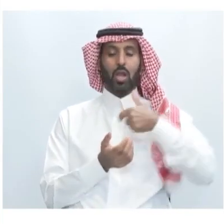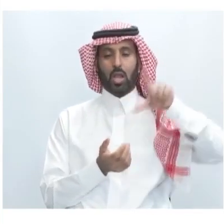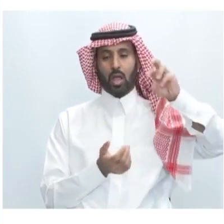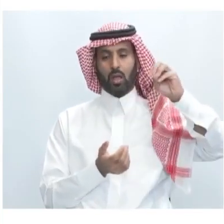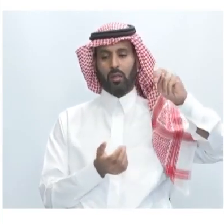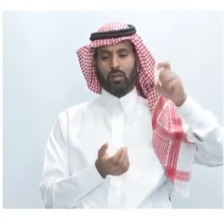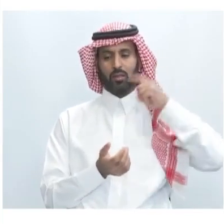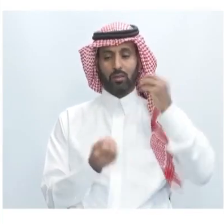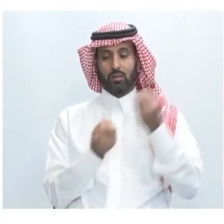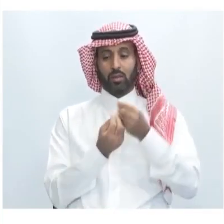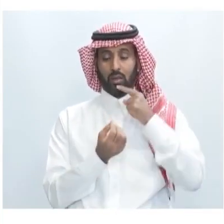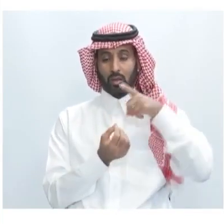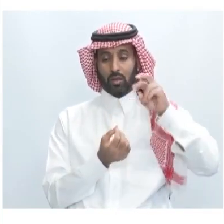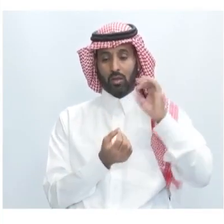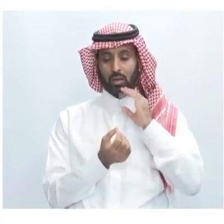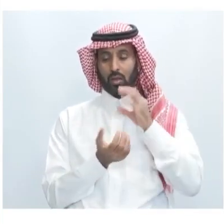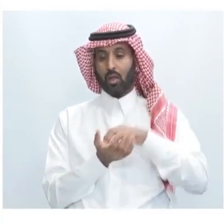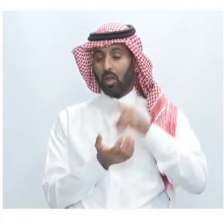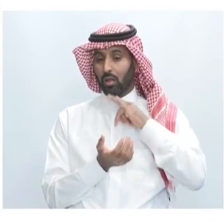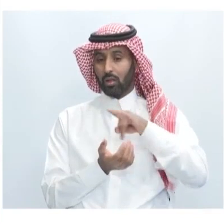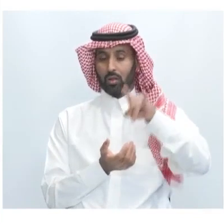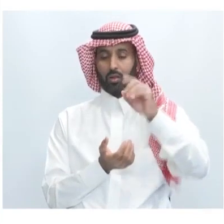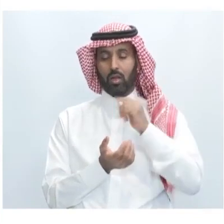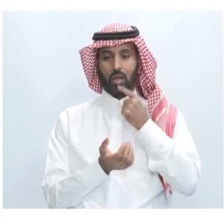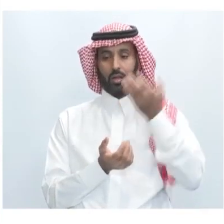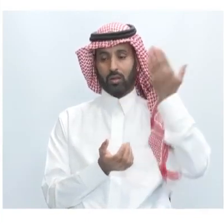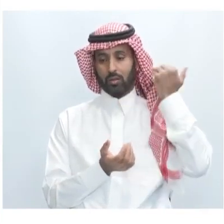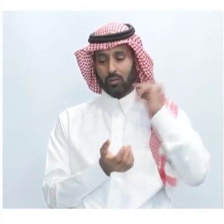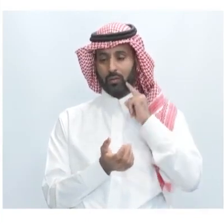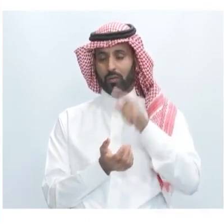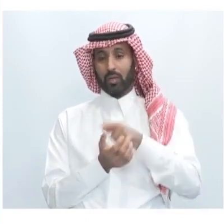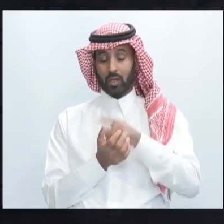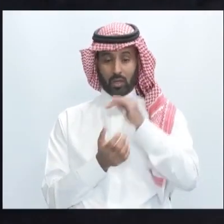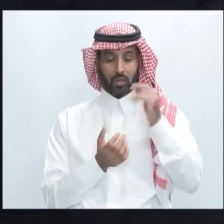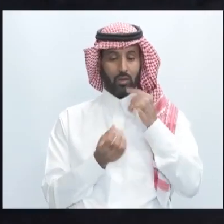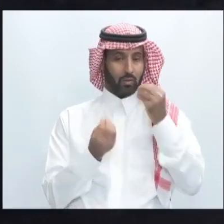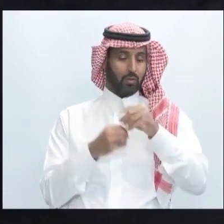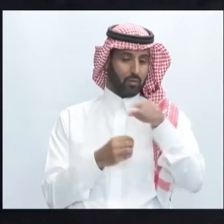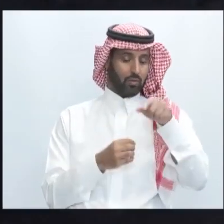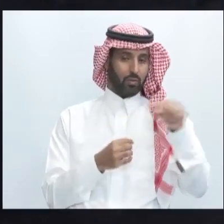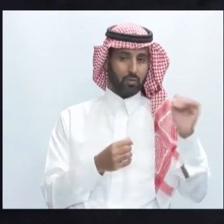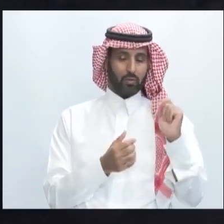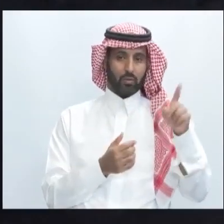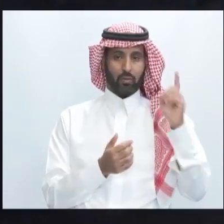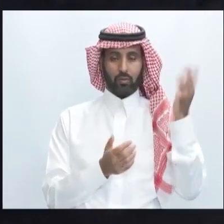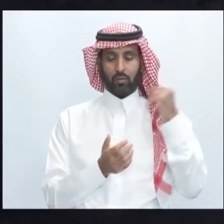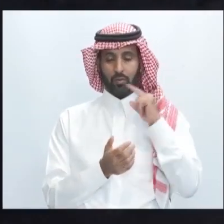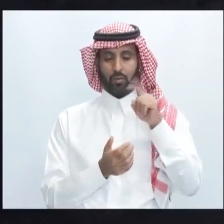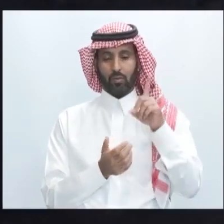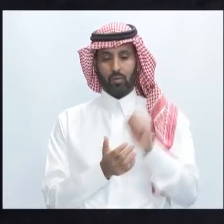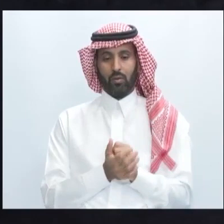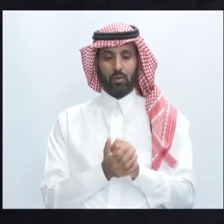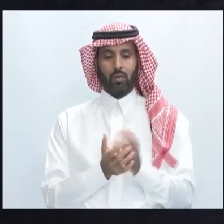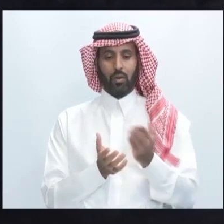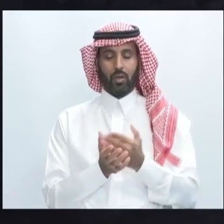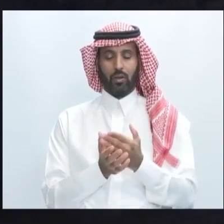year. My mother and I traveled to London together last year. So this sentence is full of mistakes regarding the capital letters.